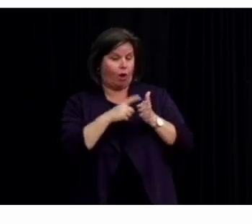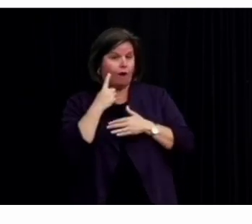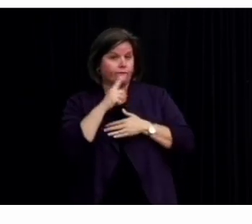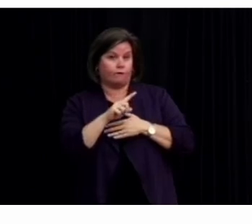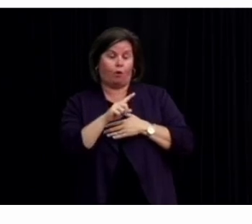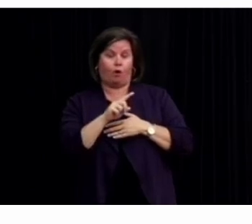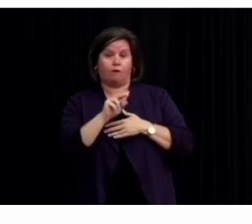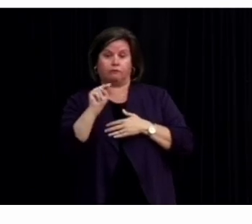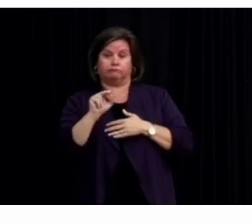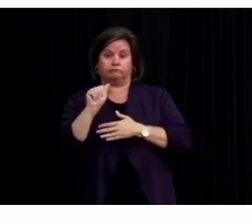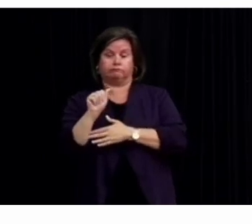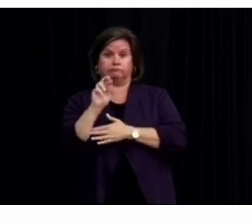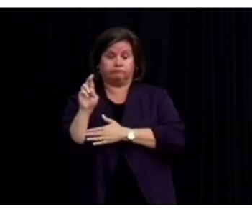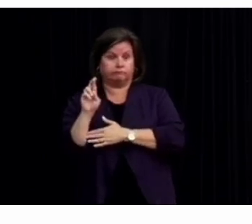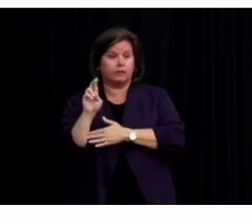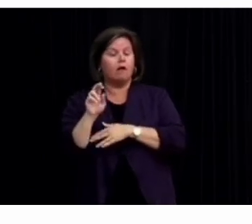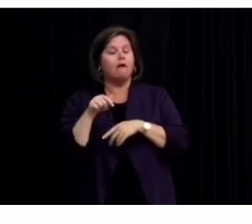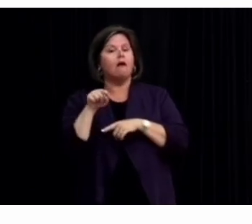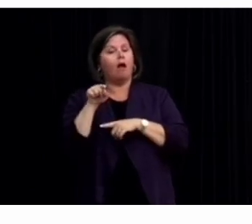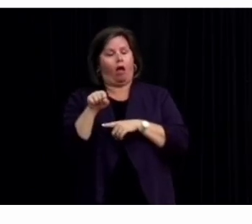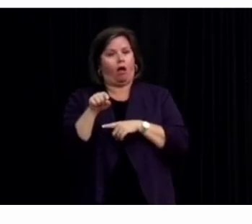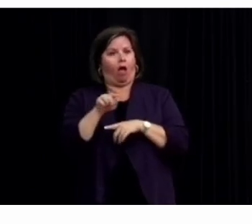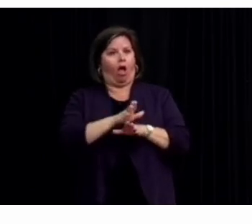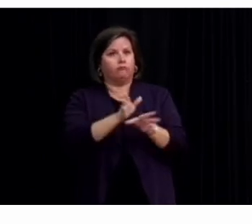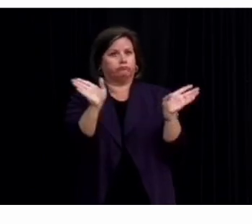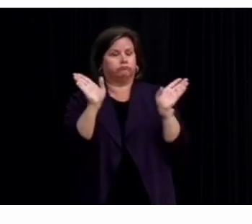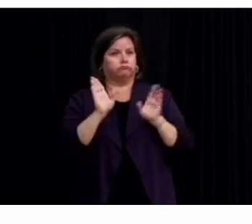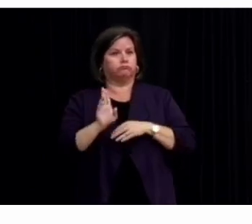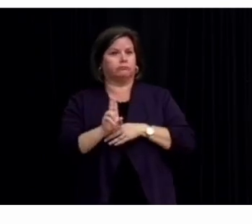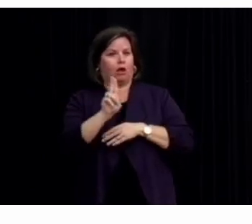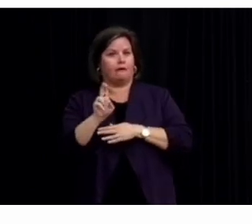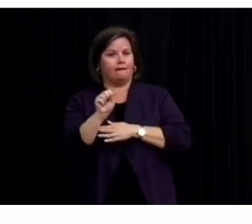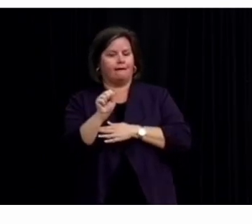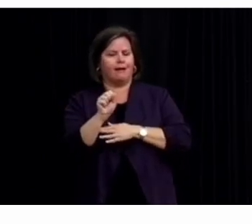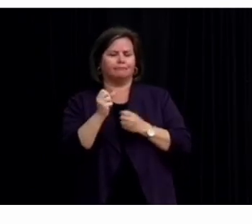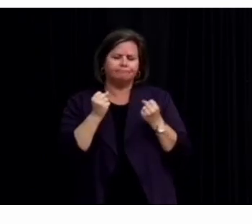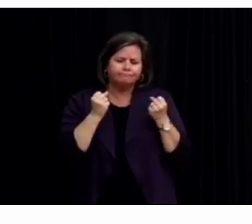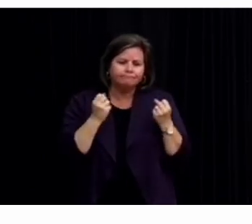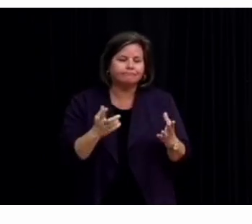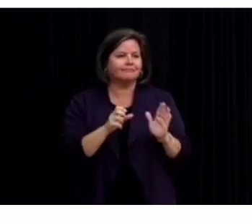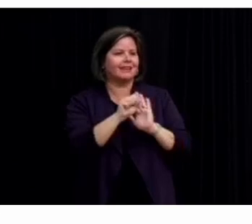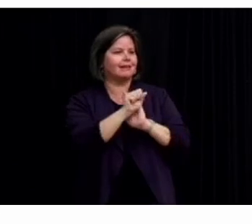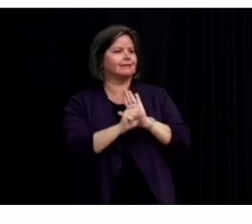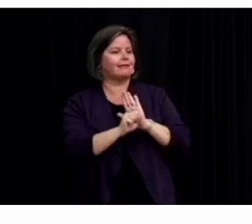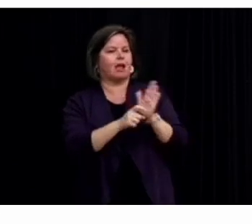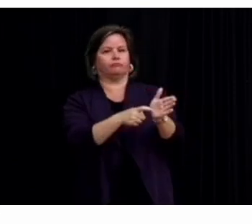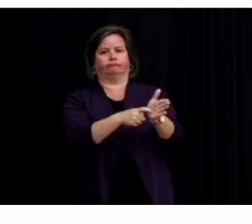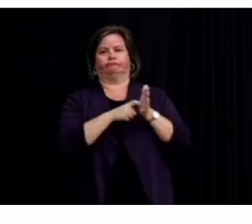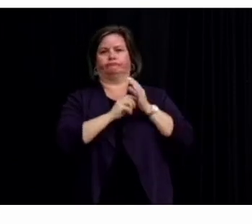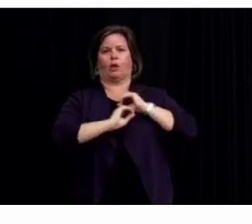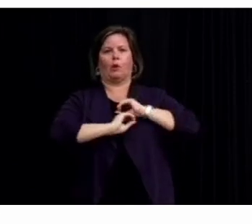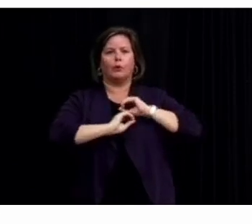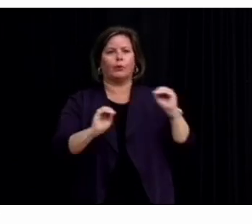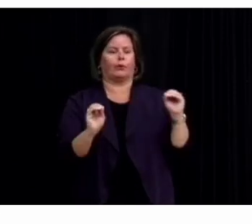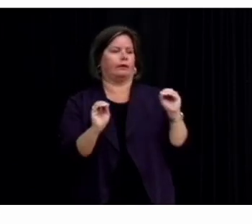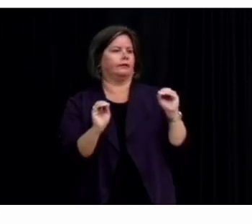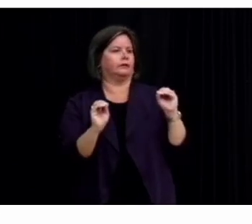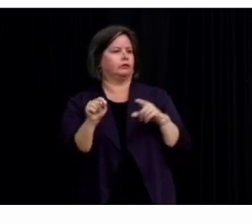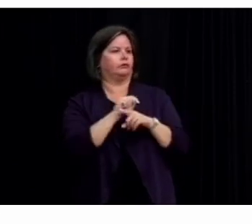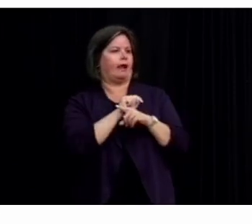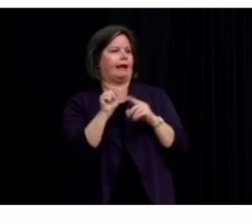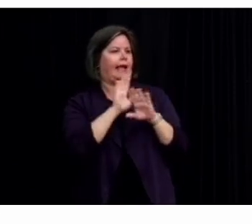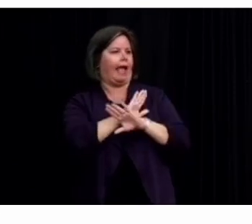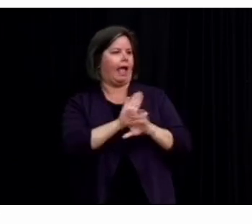around the country. And what we uncovered was that there are quite a few states that don't require any fair housing training